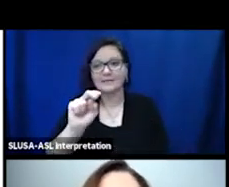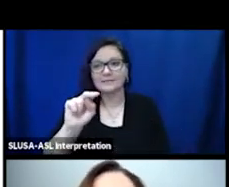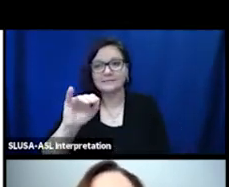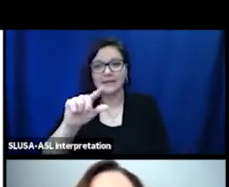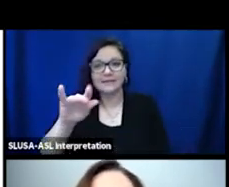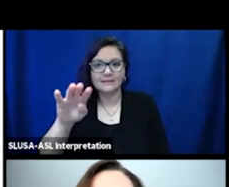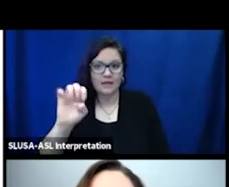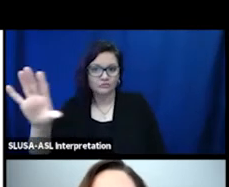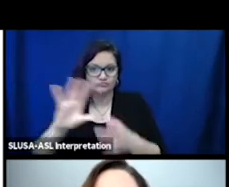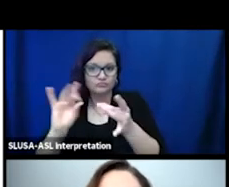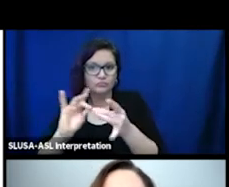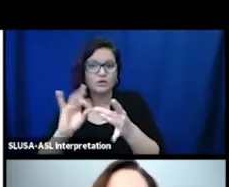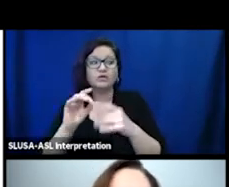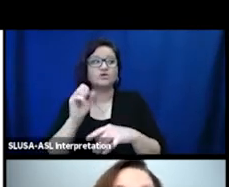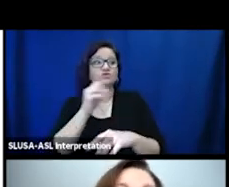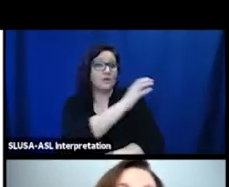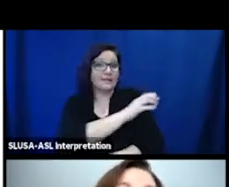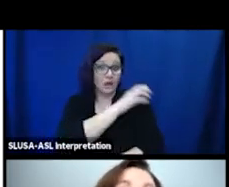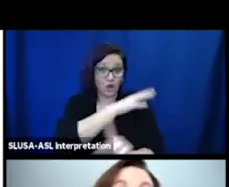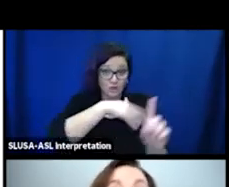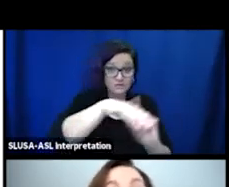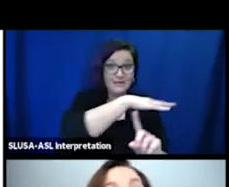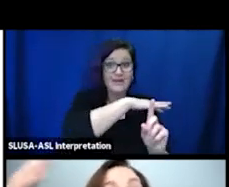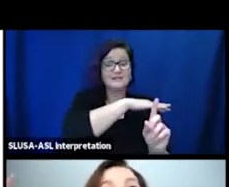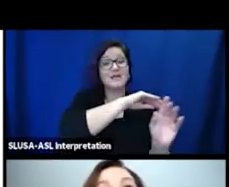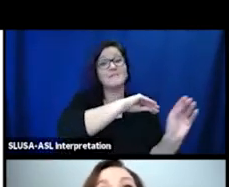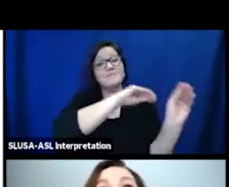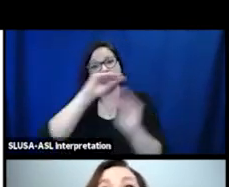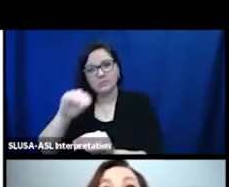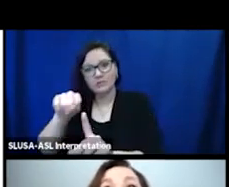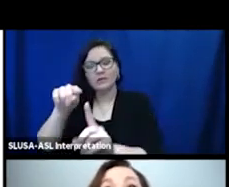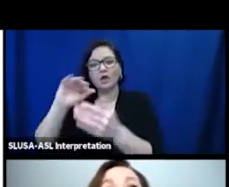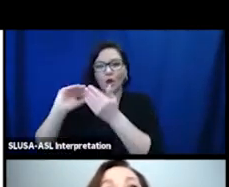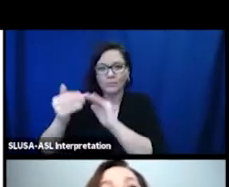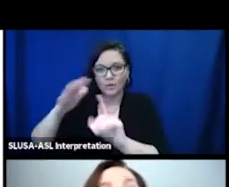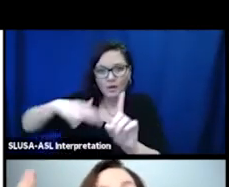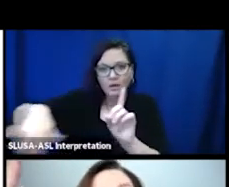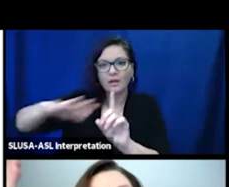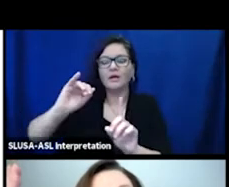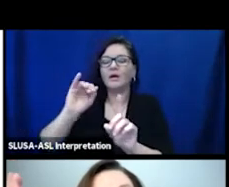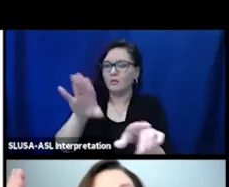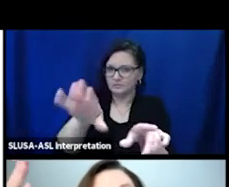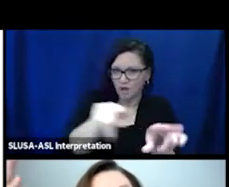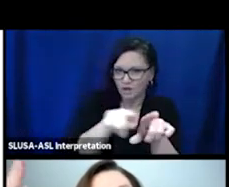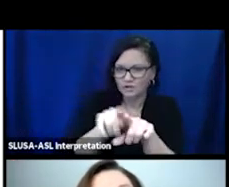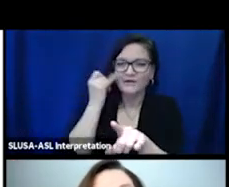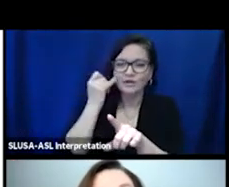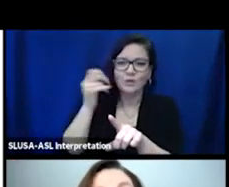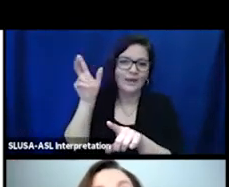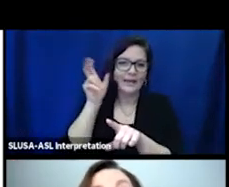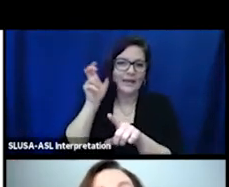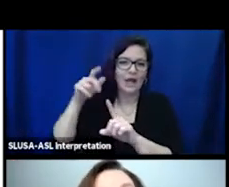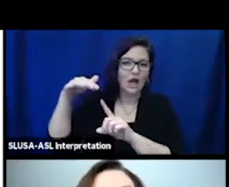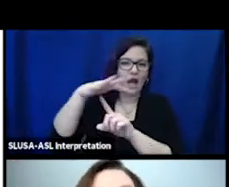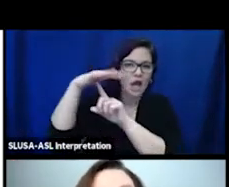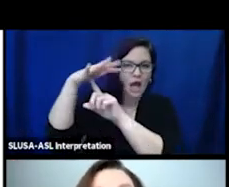as they move from the clinical space into community, and if you're hearing helicopter or osprey noise